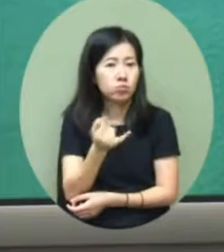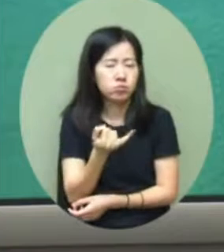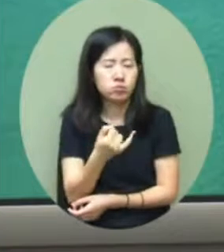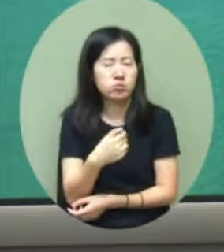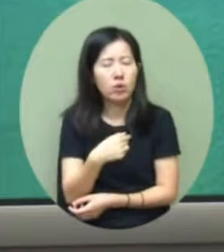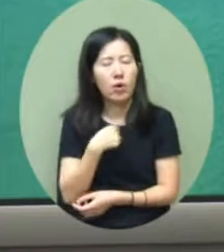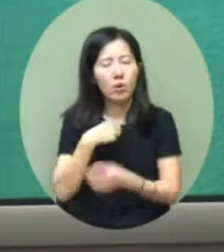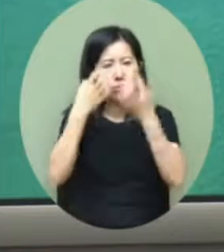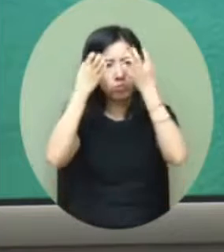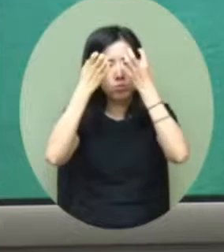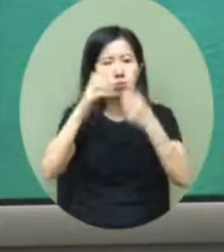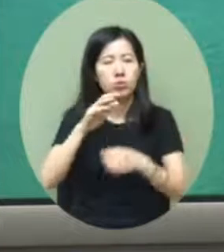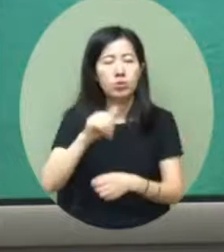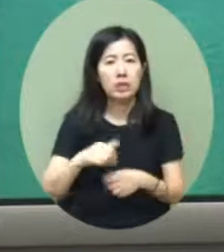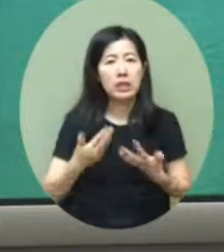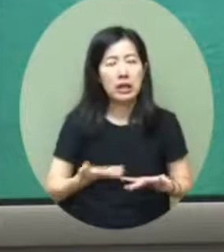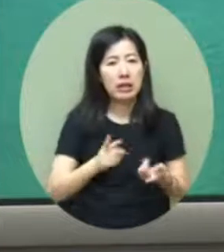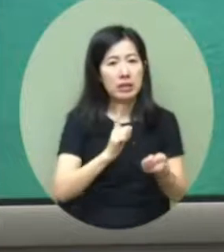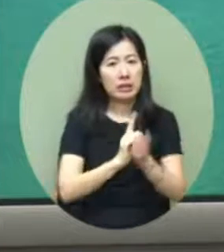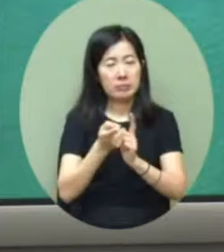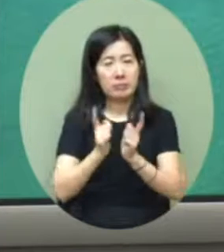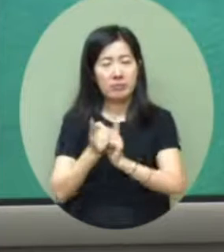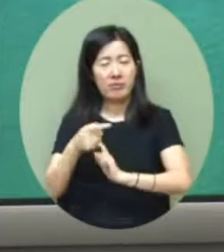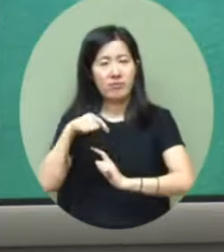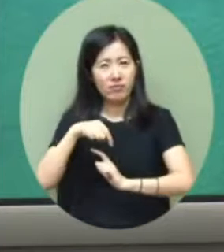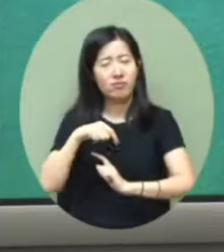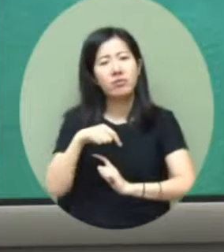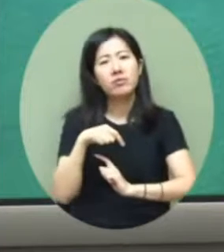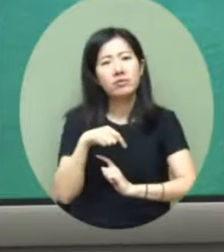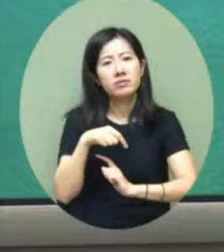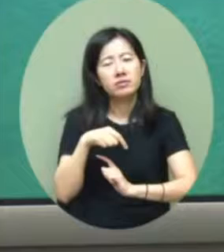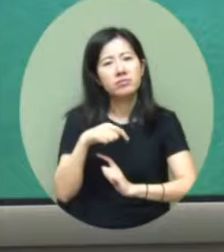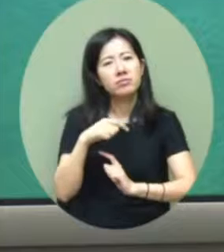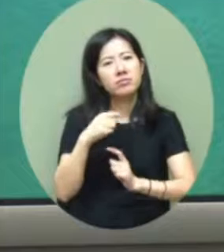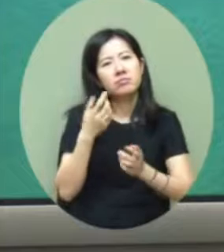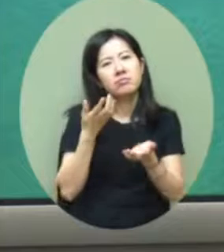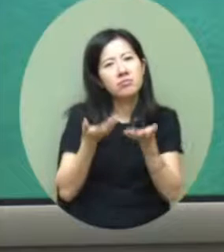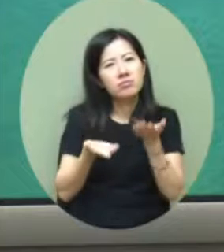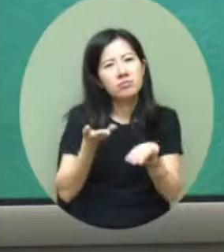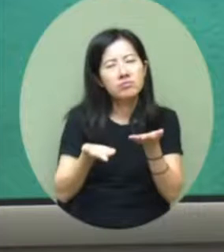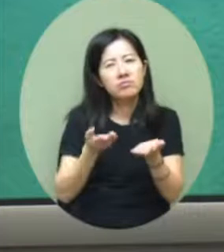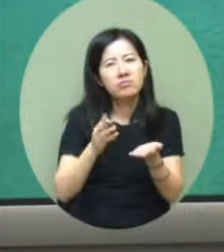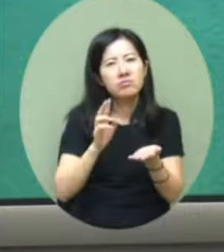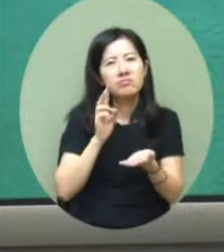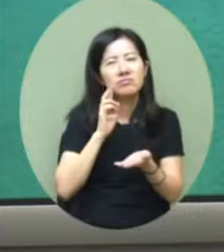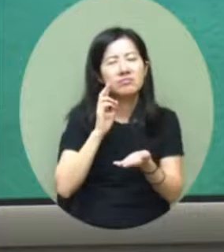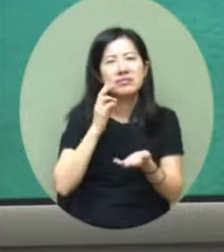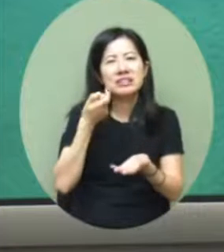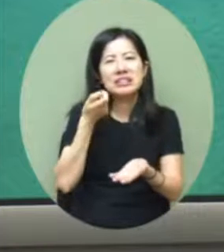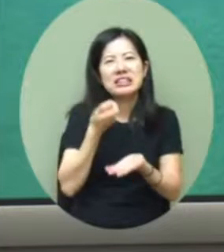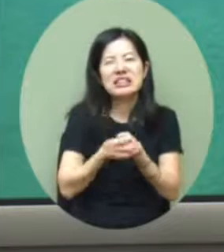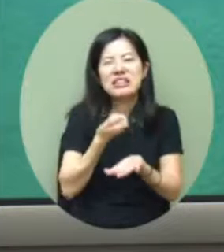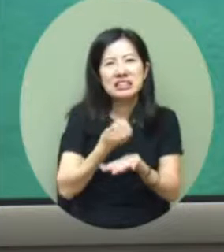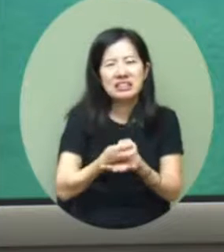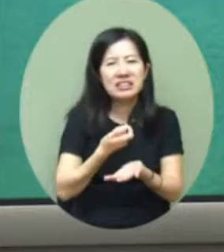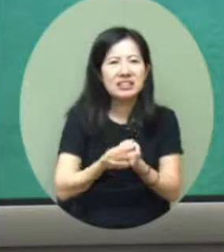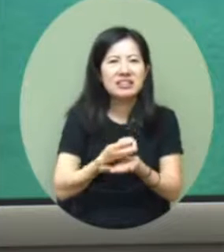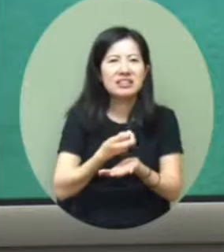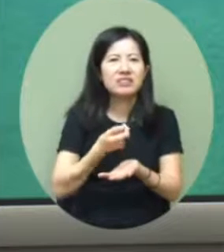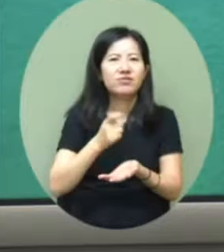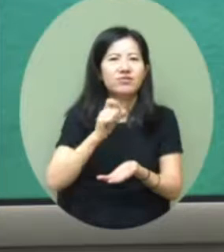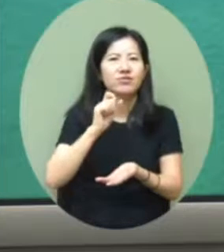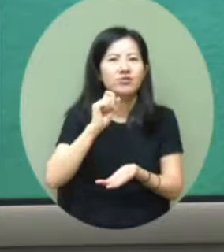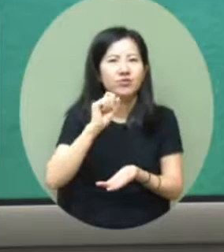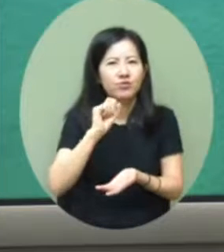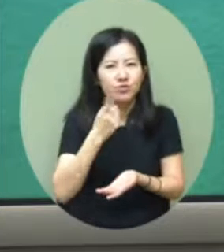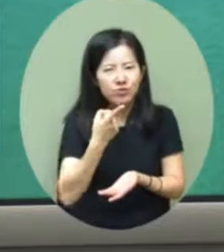We monitor the supply and prices of these alternatives. We're aware